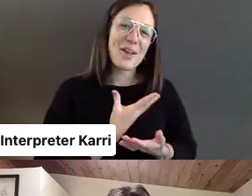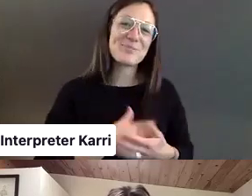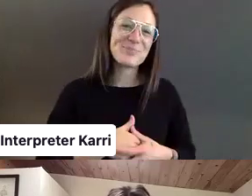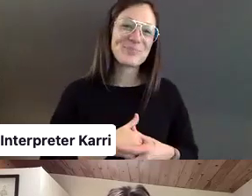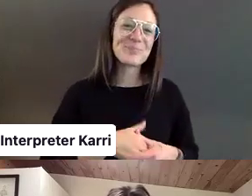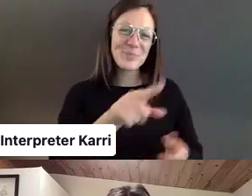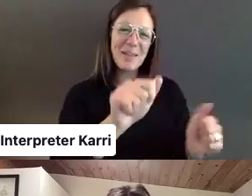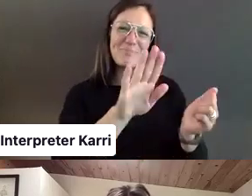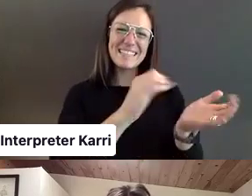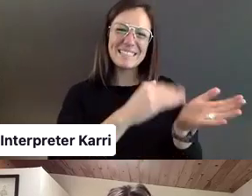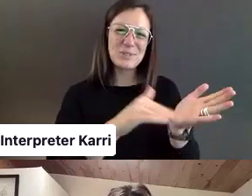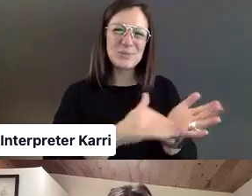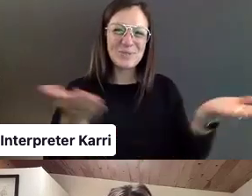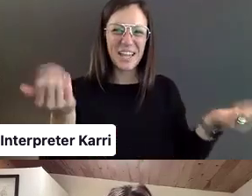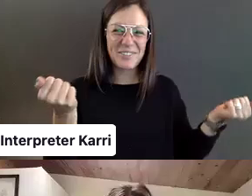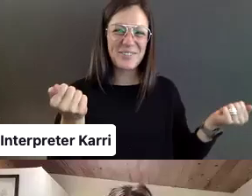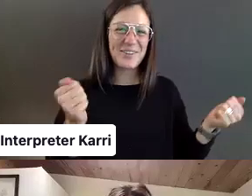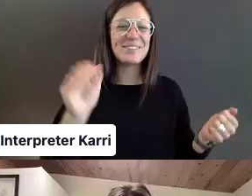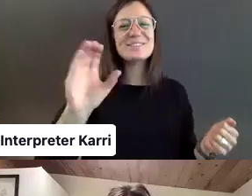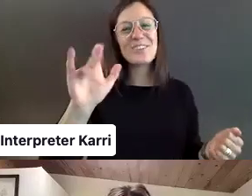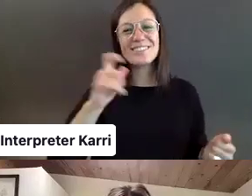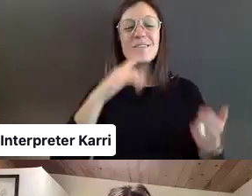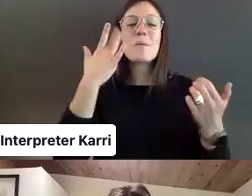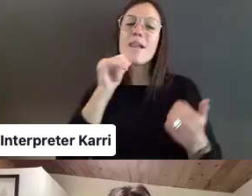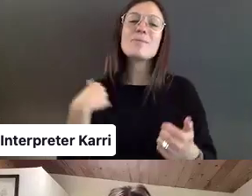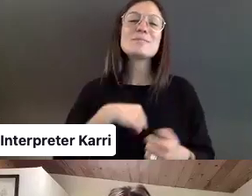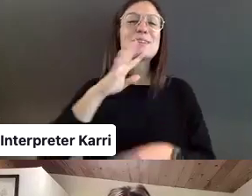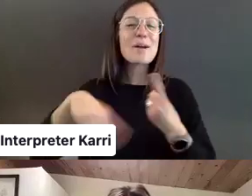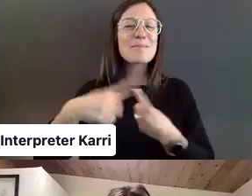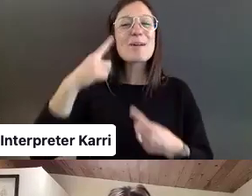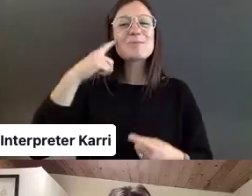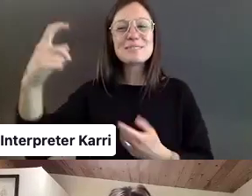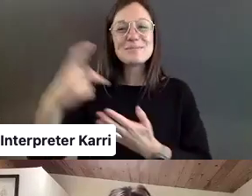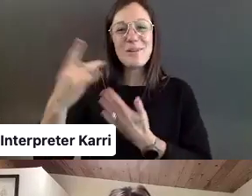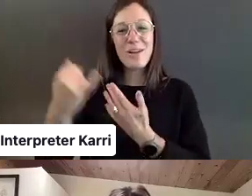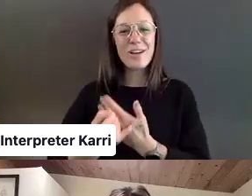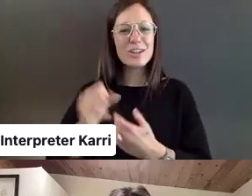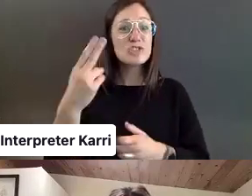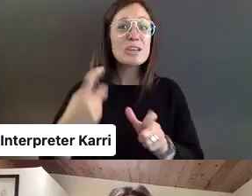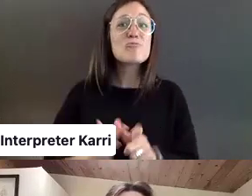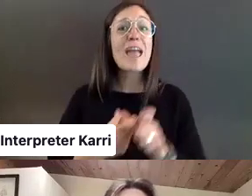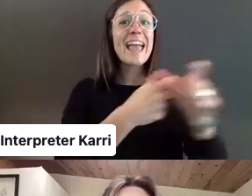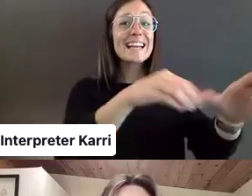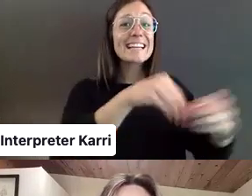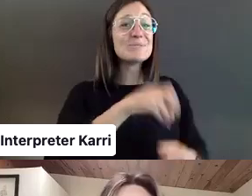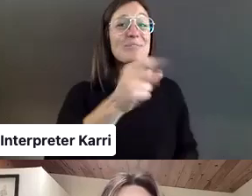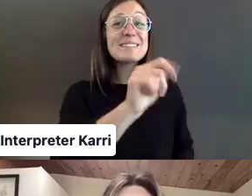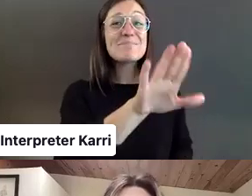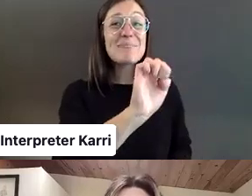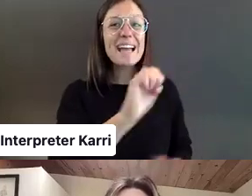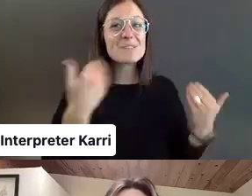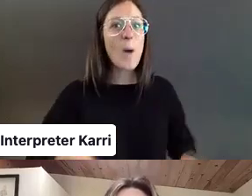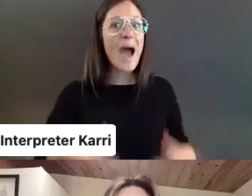you're excused. I don't know. Let's talk about Dream Project for a second. We Just got ran into the atmosphere. I know, that was